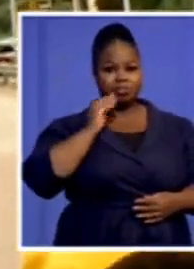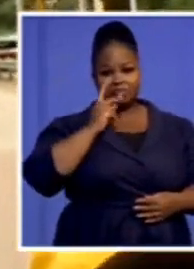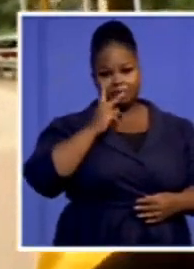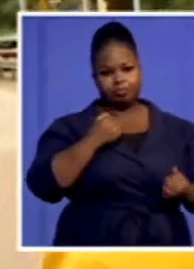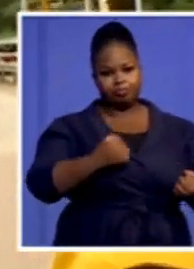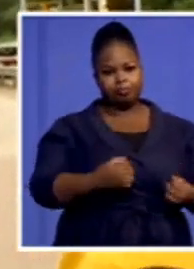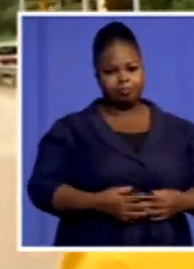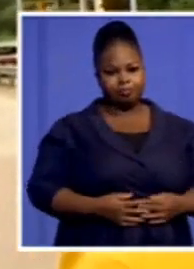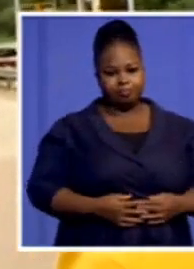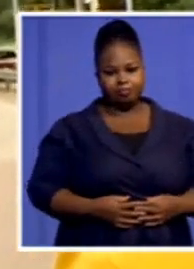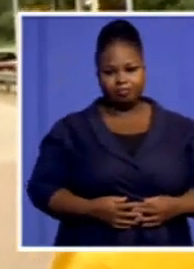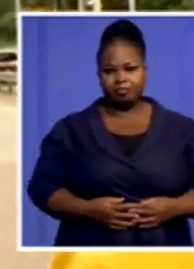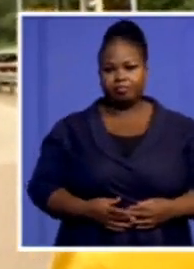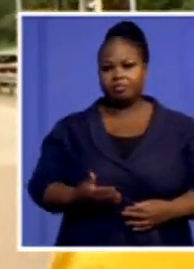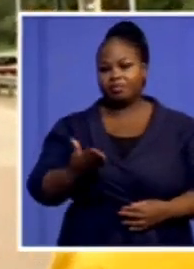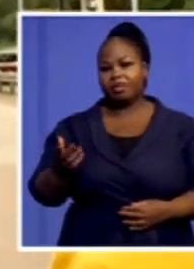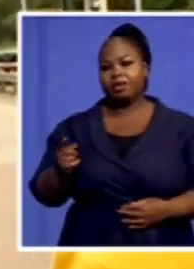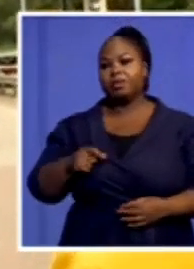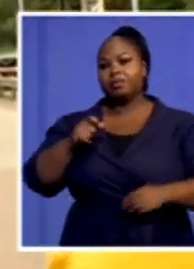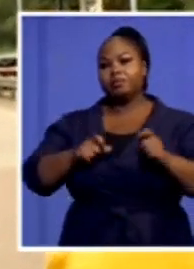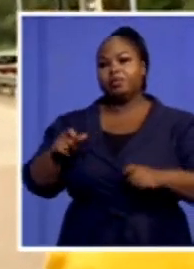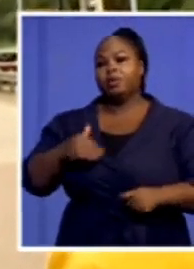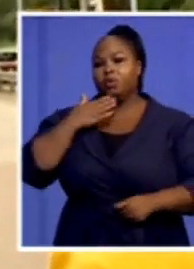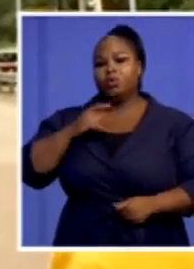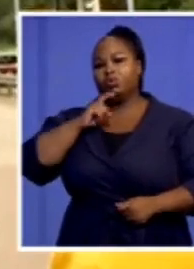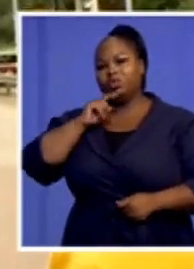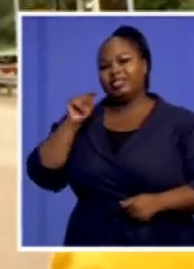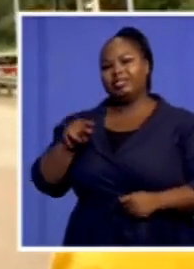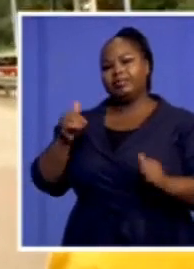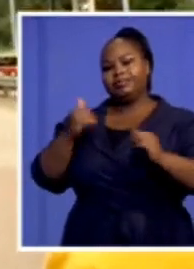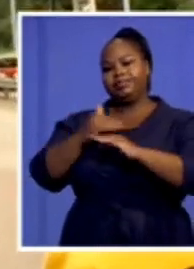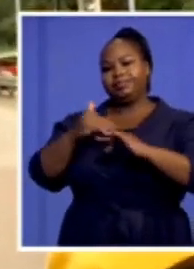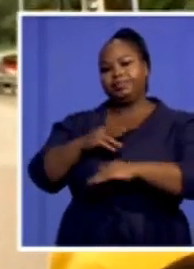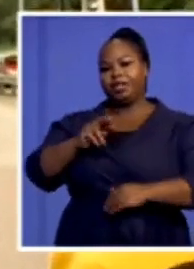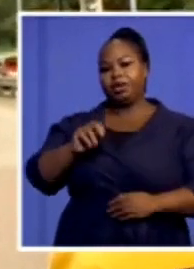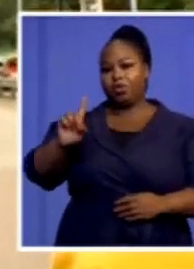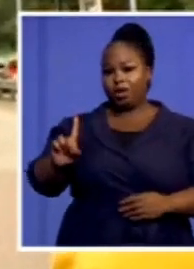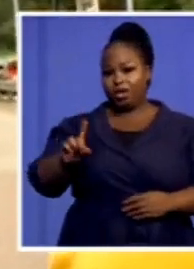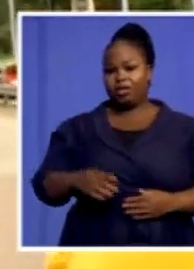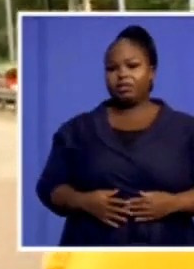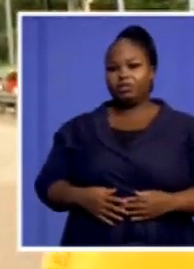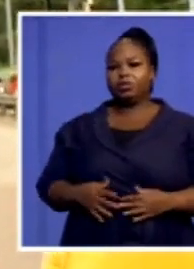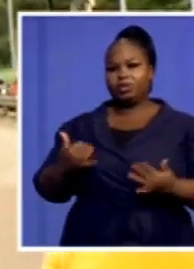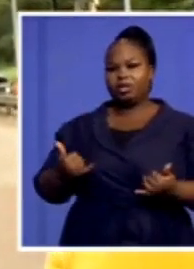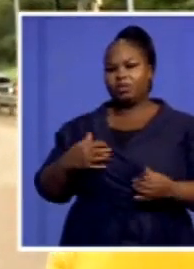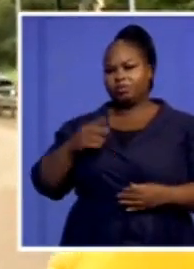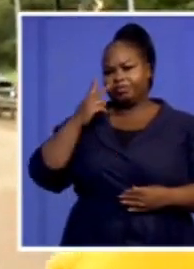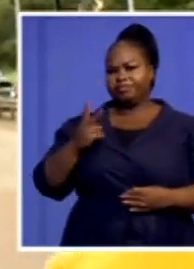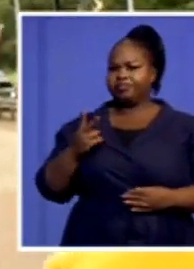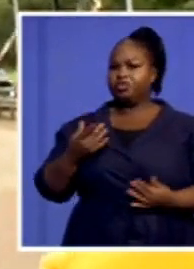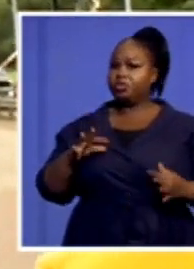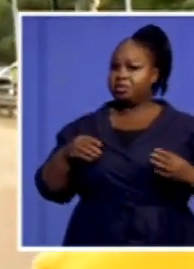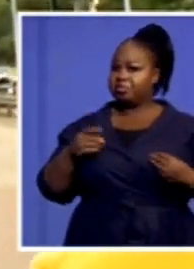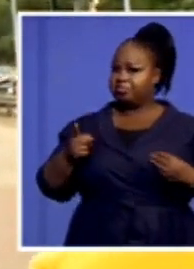ba dirisang tsela fefo ya N1 le amogela ditiragalo tsa mothale ono mo re bonang matsholo a go leka